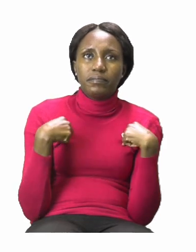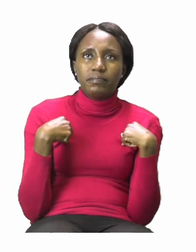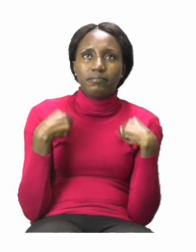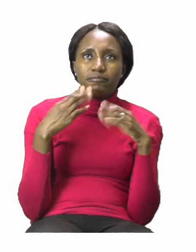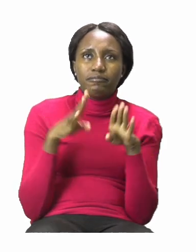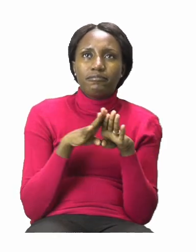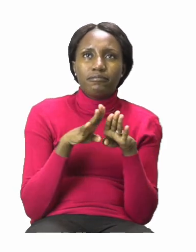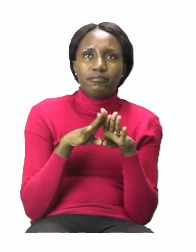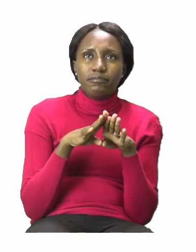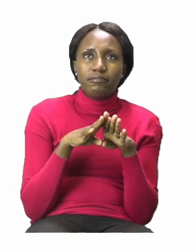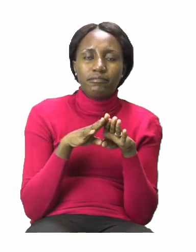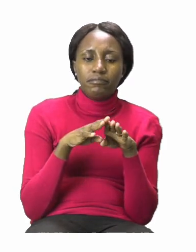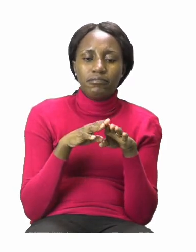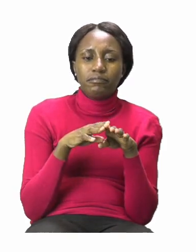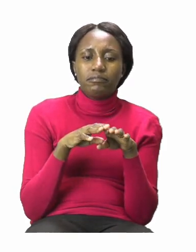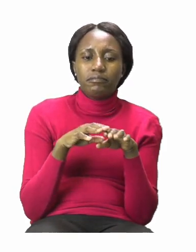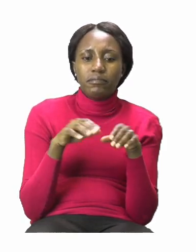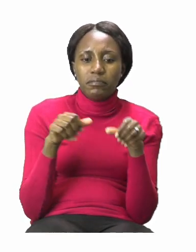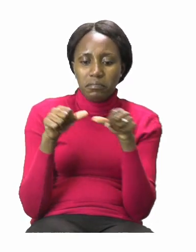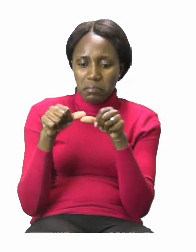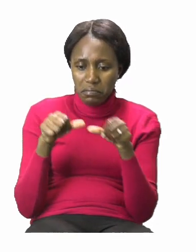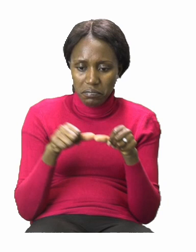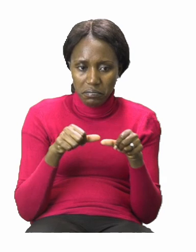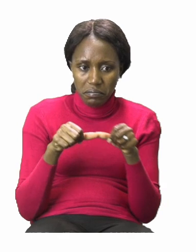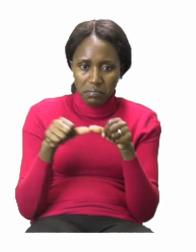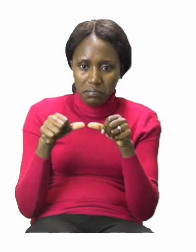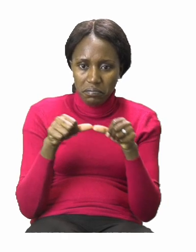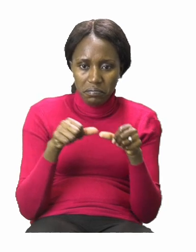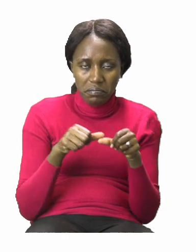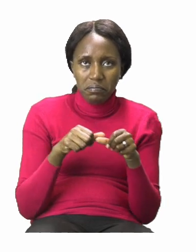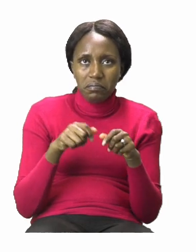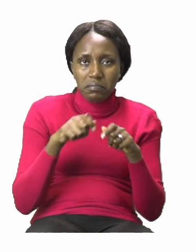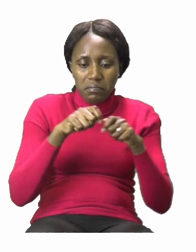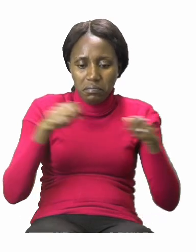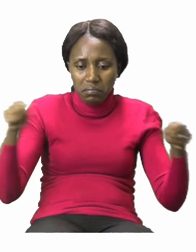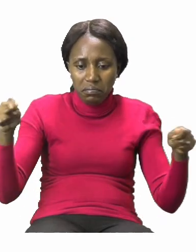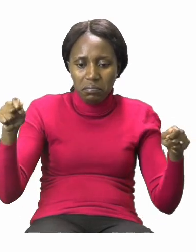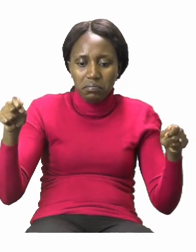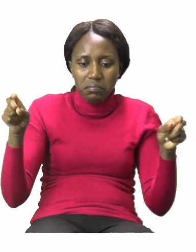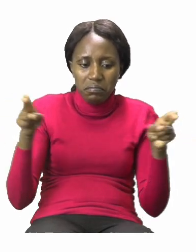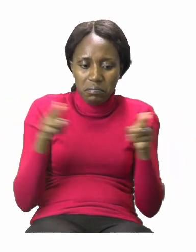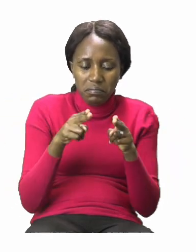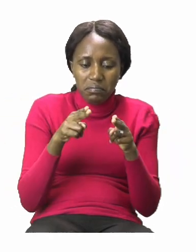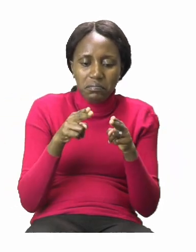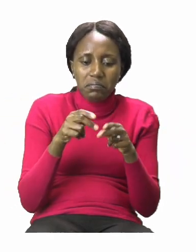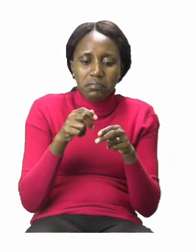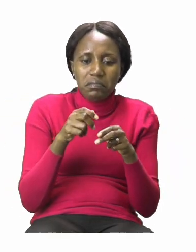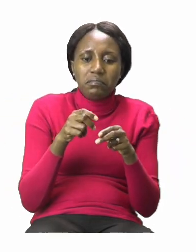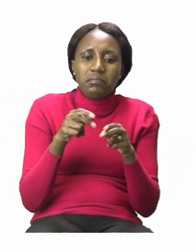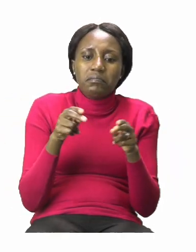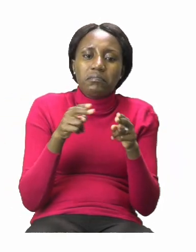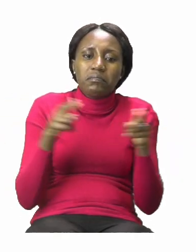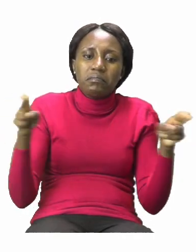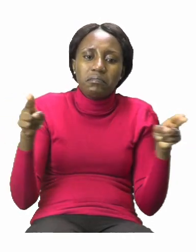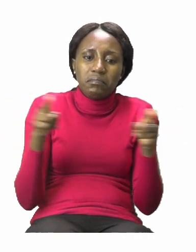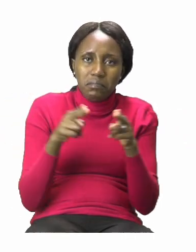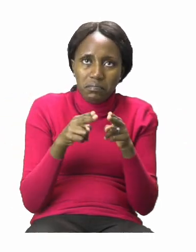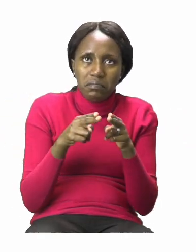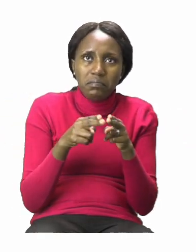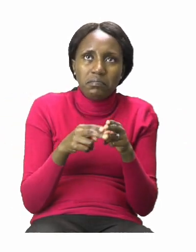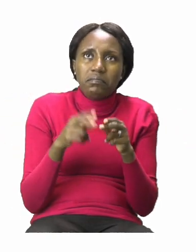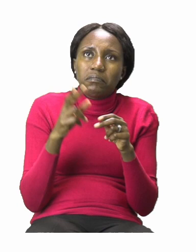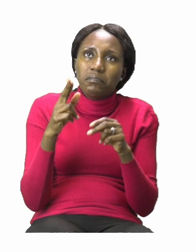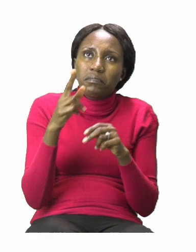some measuring and arranging. It's going to be our job to cut out the picture